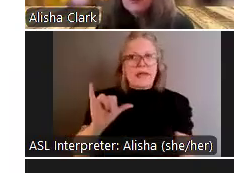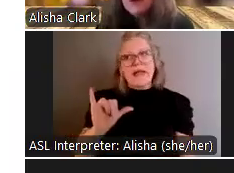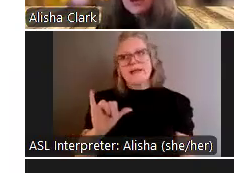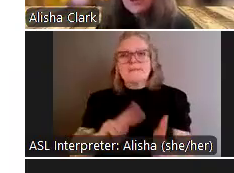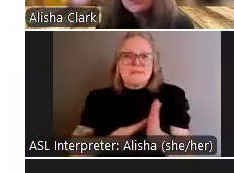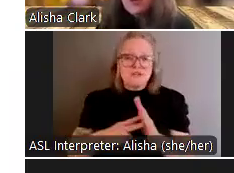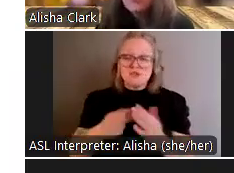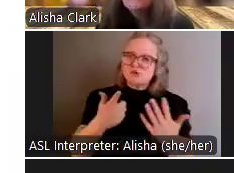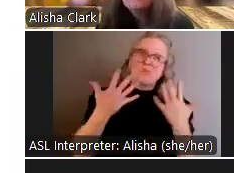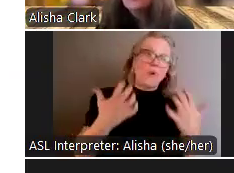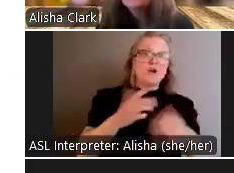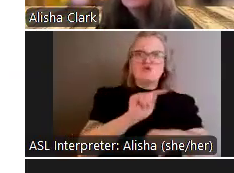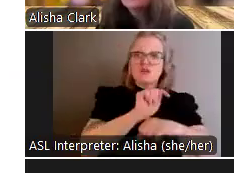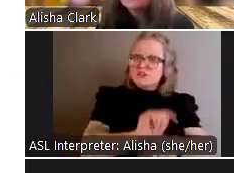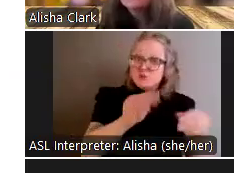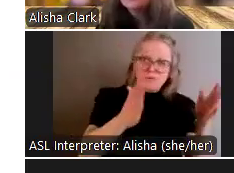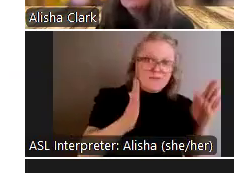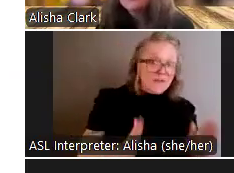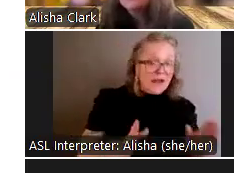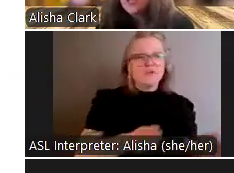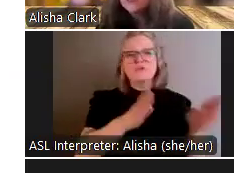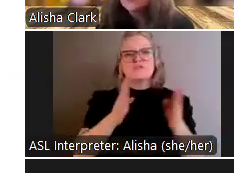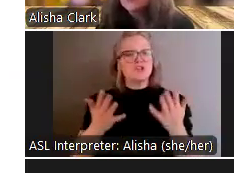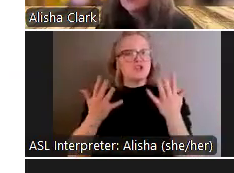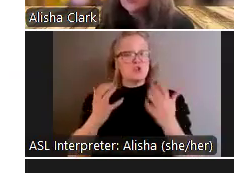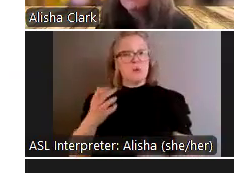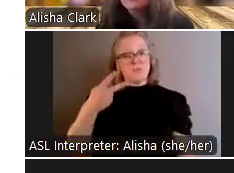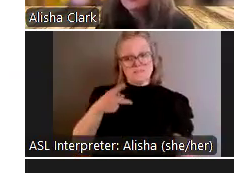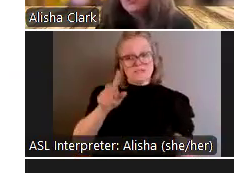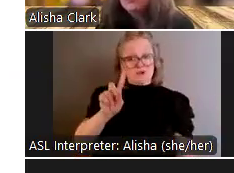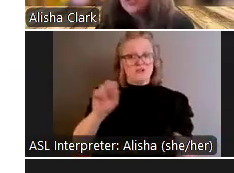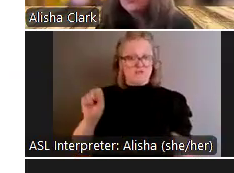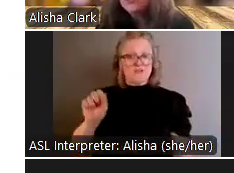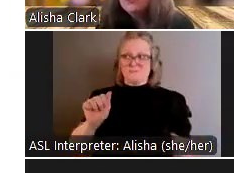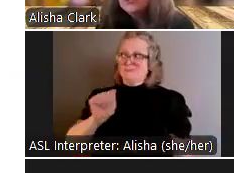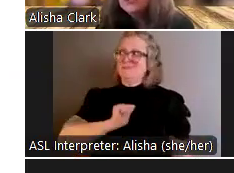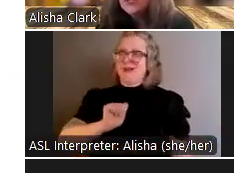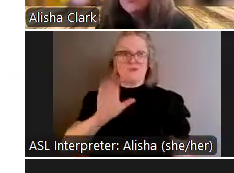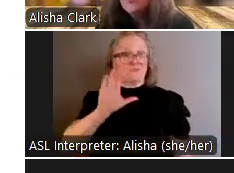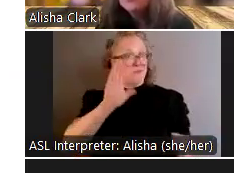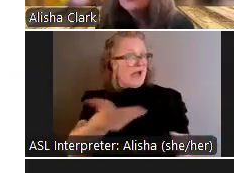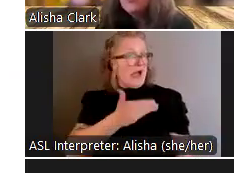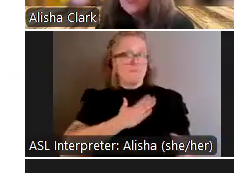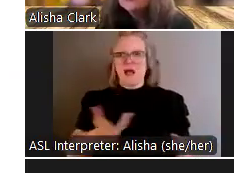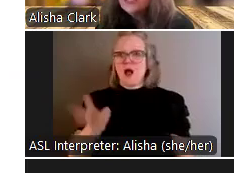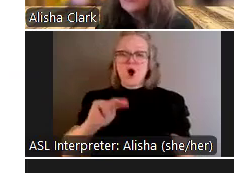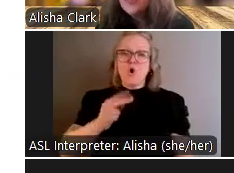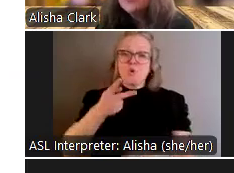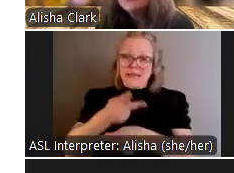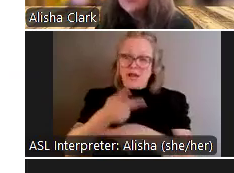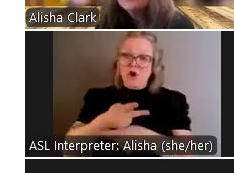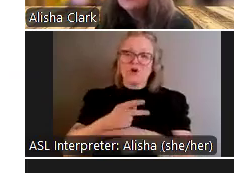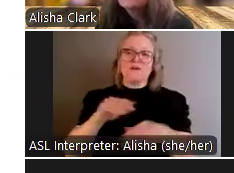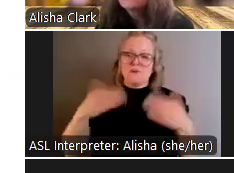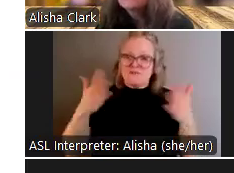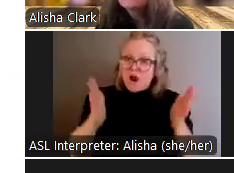traditional providers or if you want to participant direct and hire your own caregivers. And once all that is set in place,